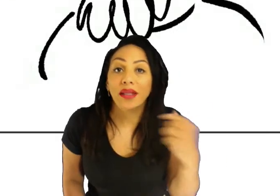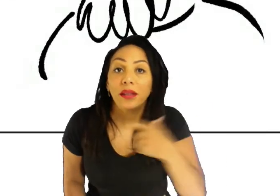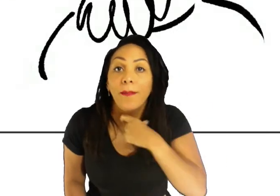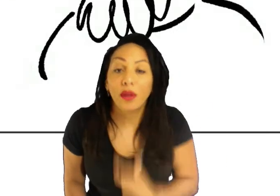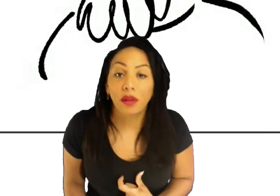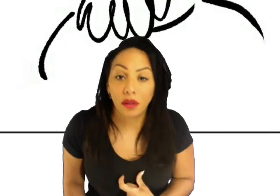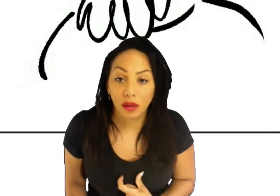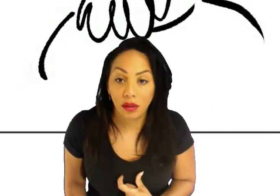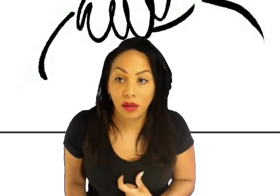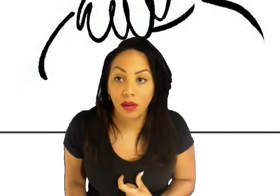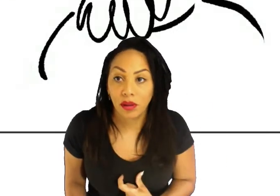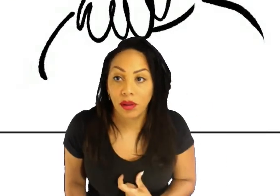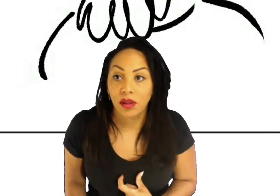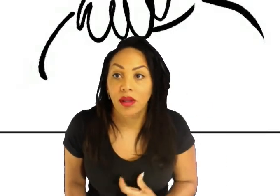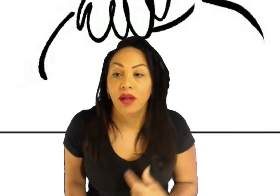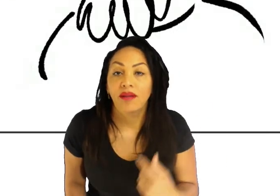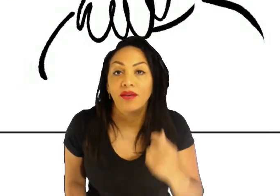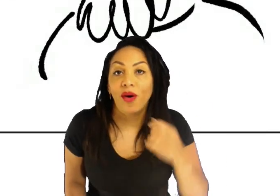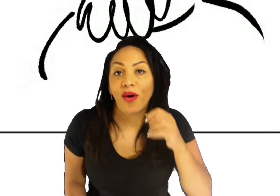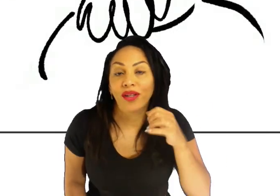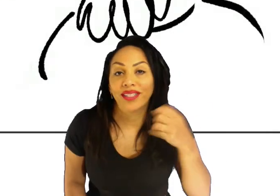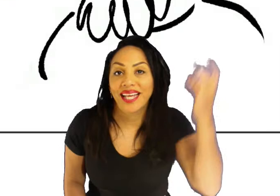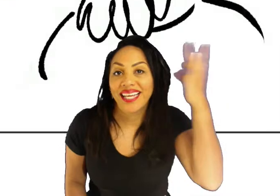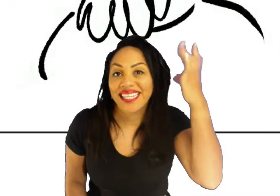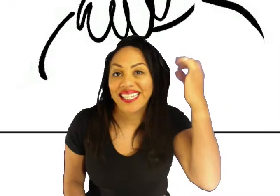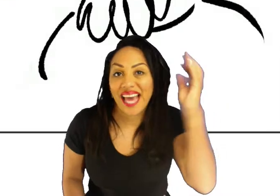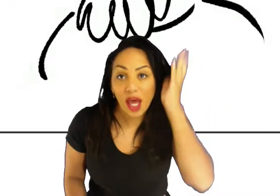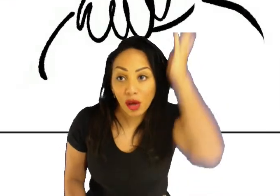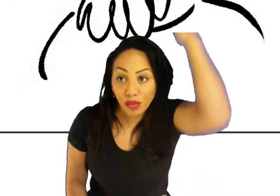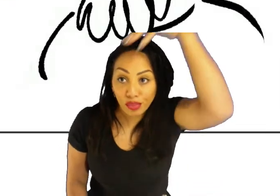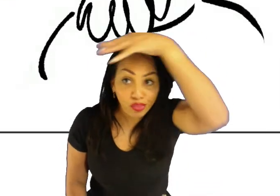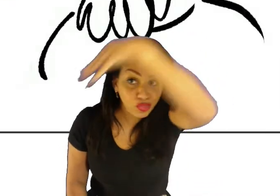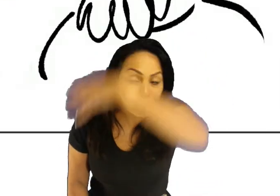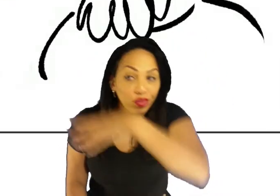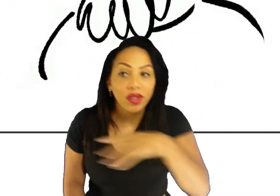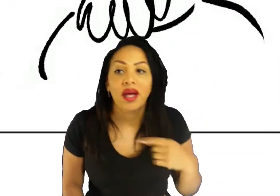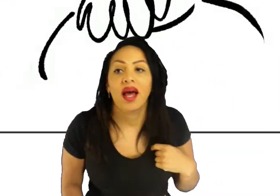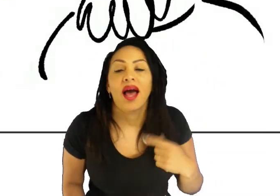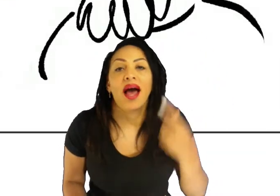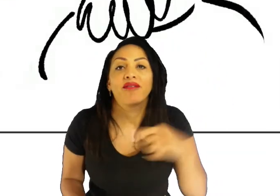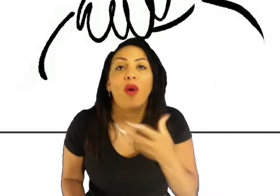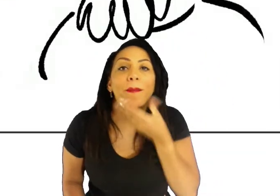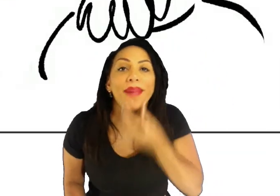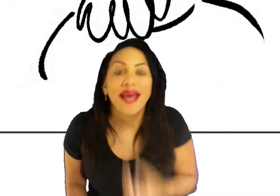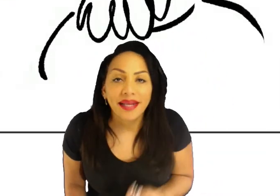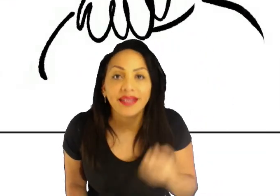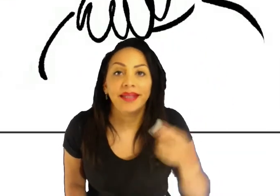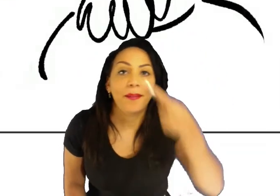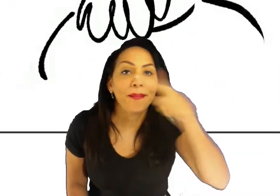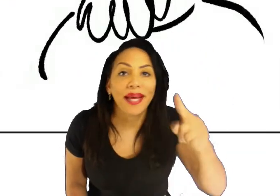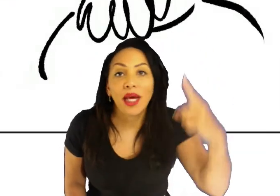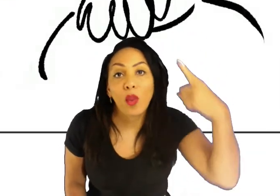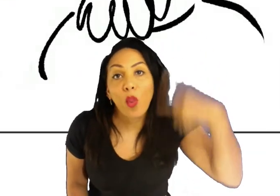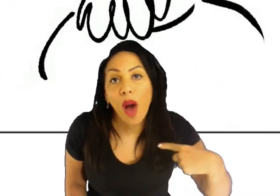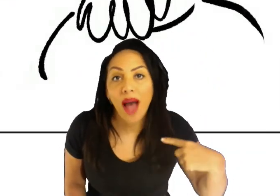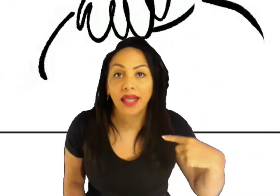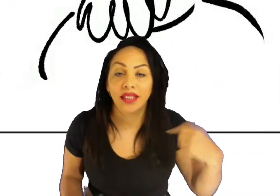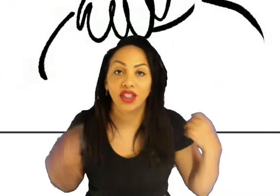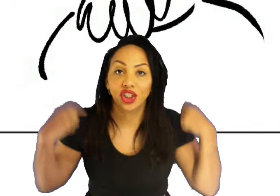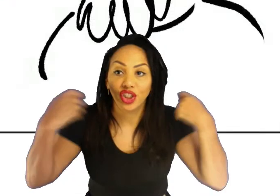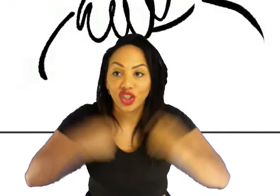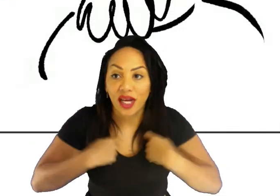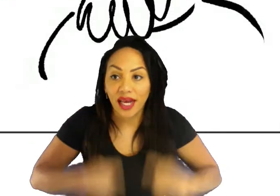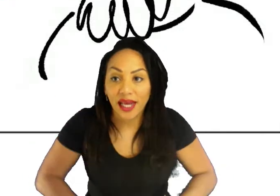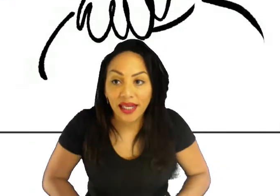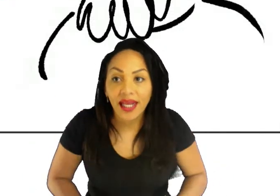mohawk flopped over to one side, dark hair and a beard. I'm wearing a pink and white jacket, brown trousers, and a black t-shirt with a